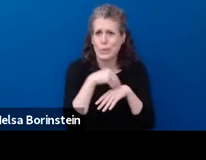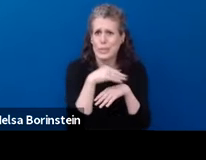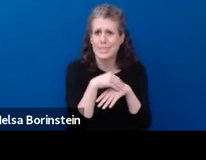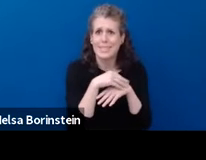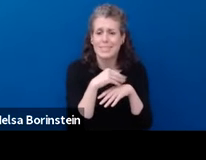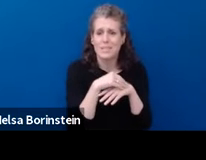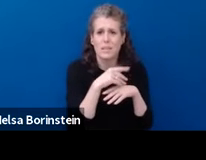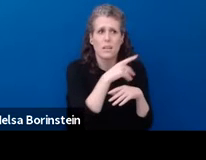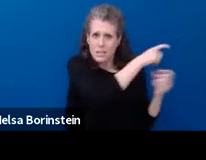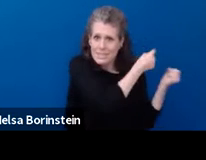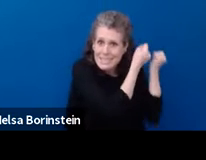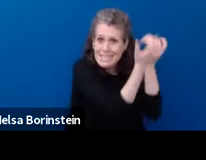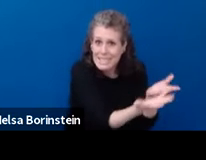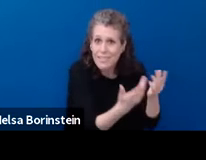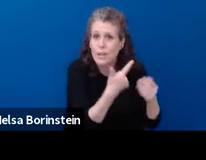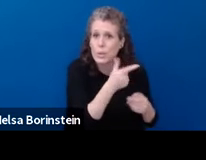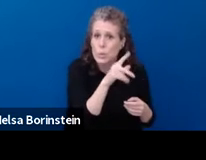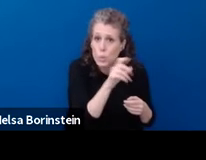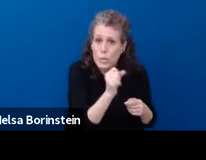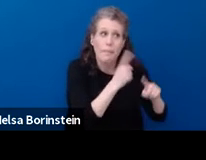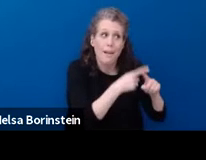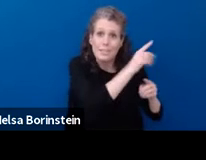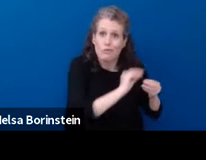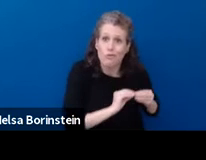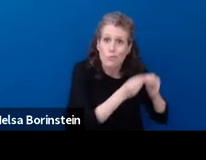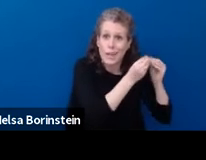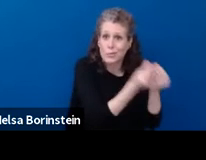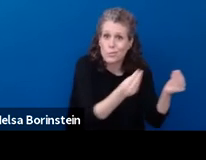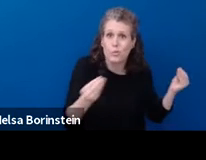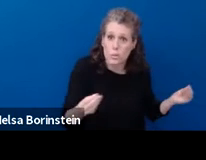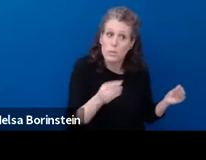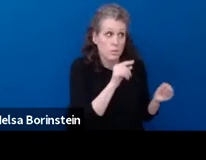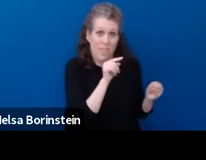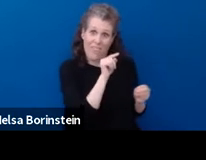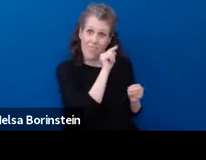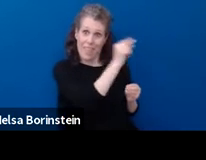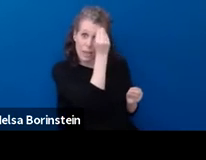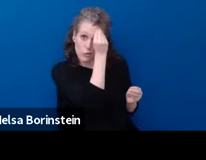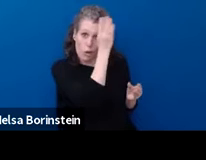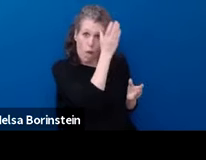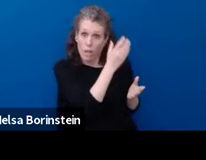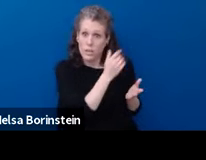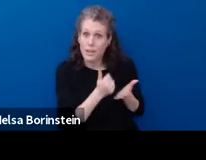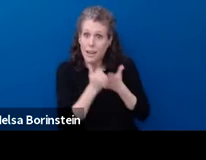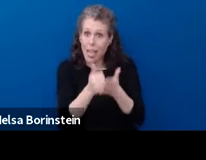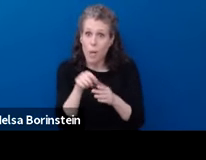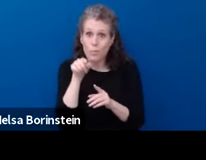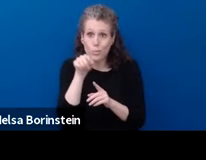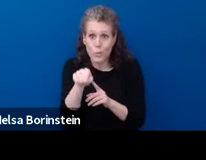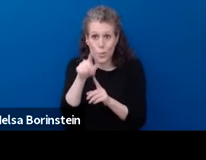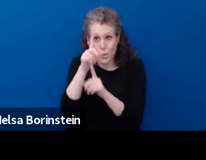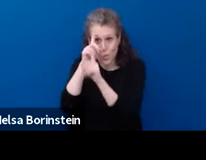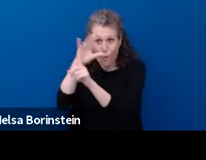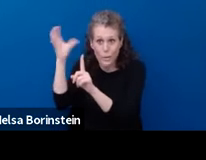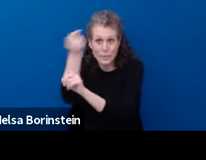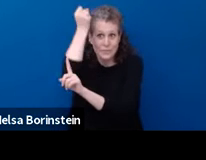providing tools and developing tools could be helpful in this that you want to achieve in user